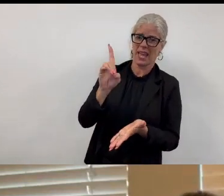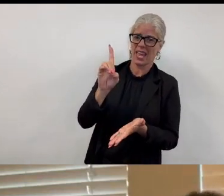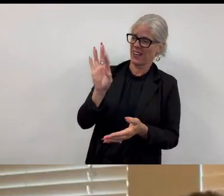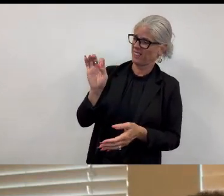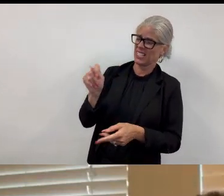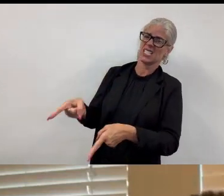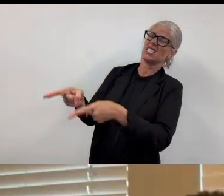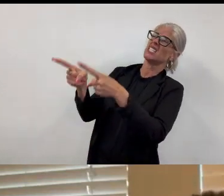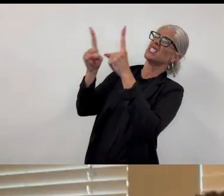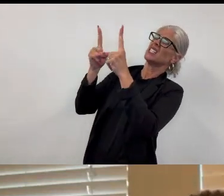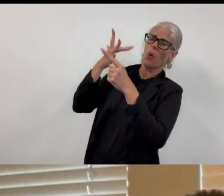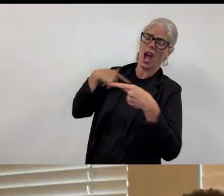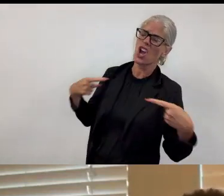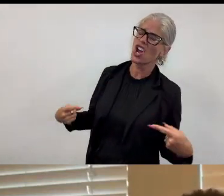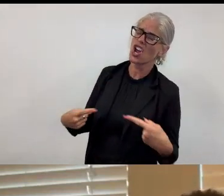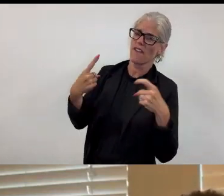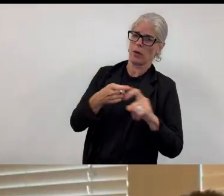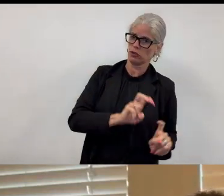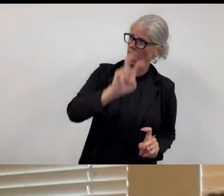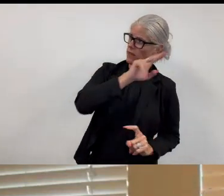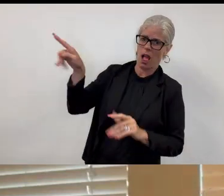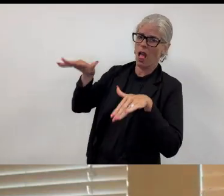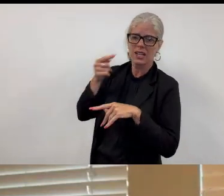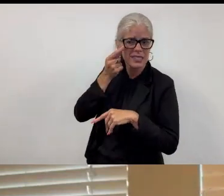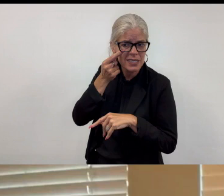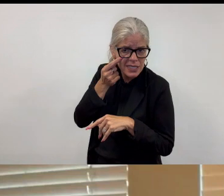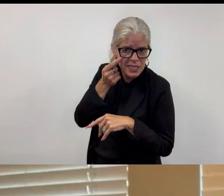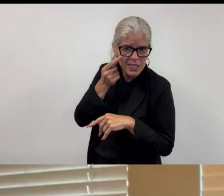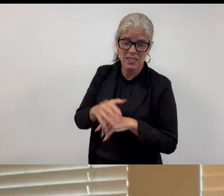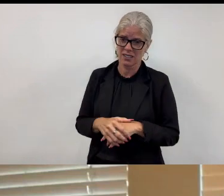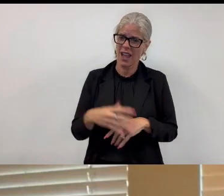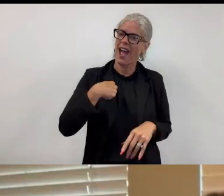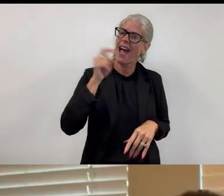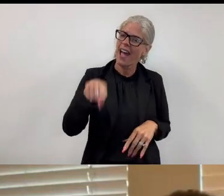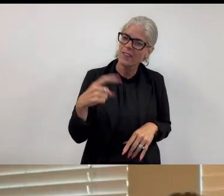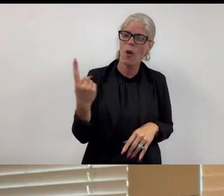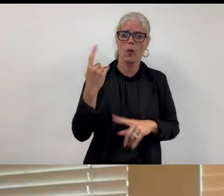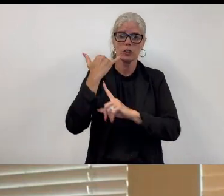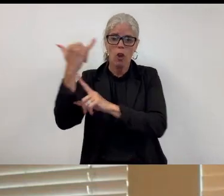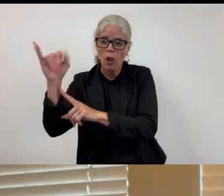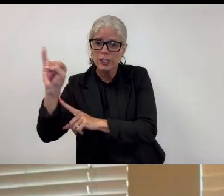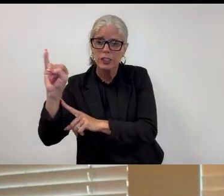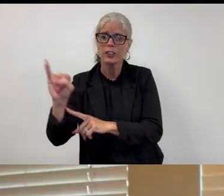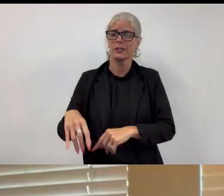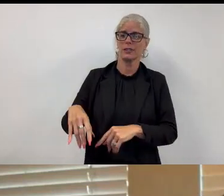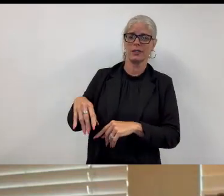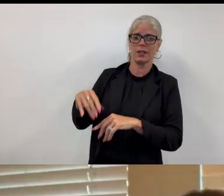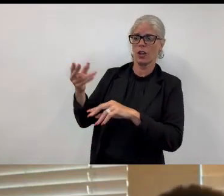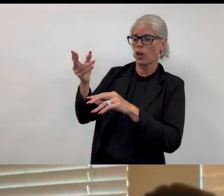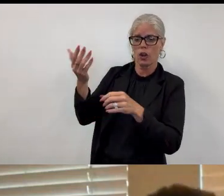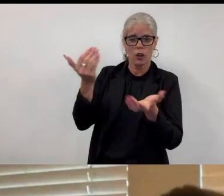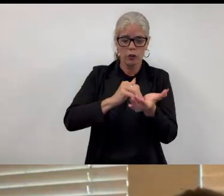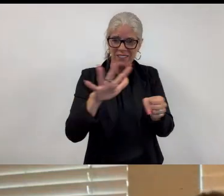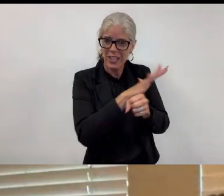a ton of lower back pain when I woke up this morning, and me constantly having to reach out to my HMO to get my prescriptions refilled for my